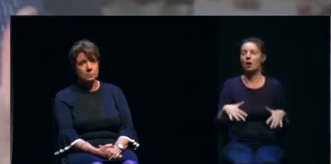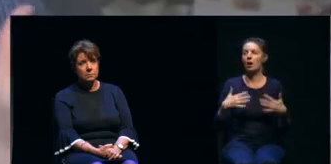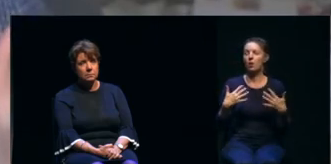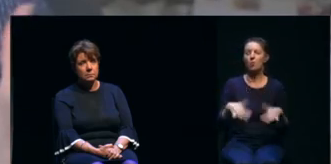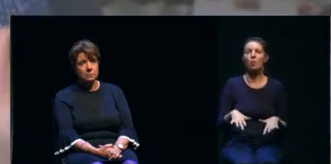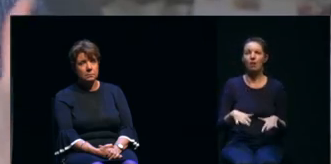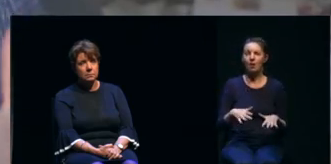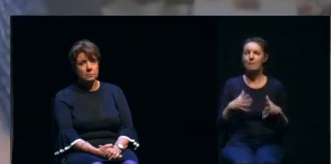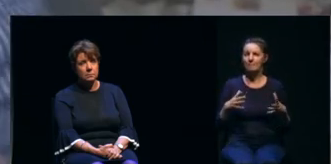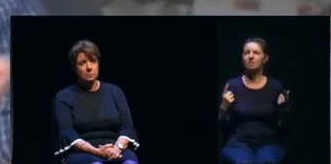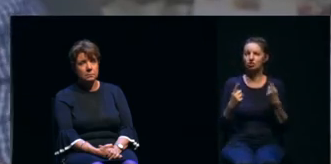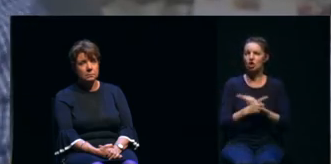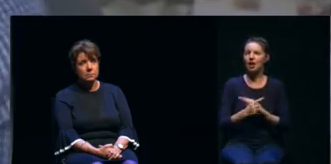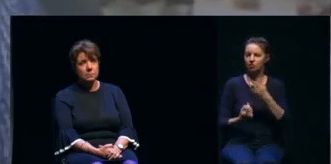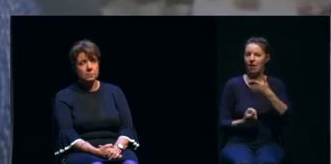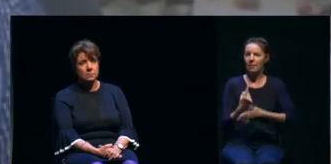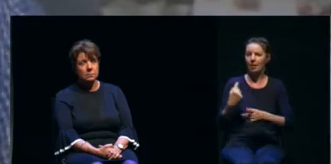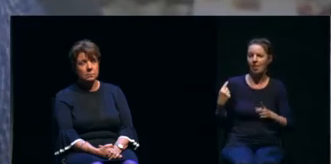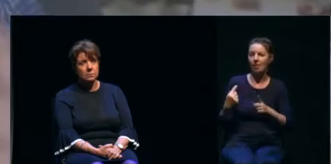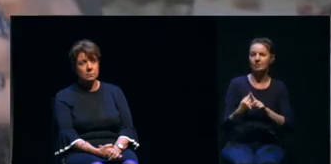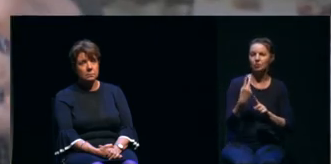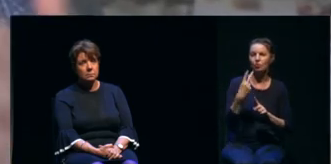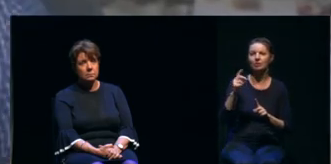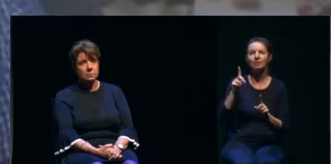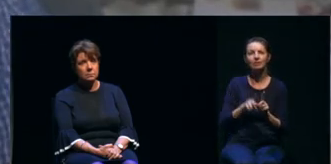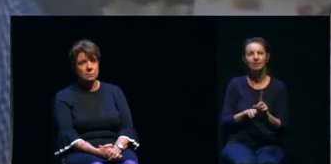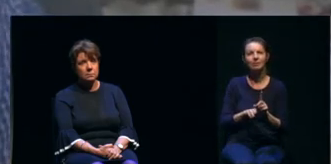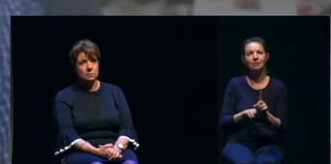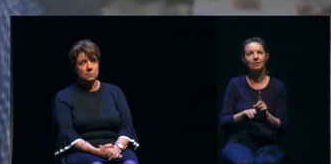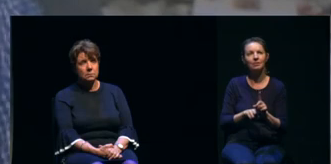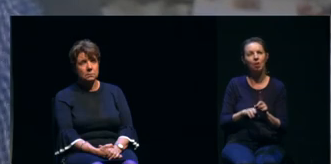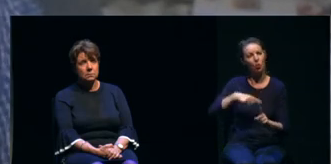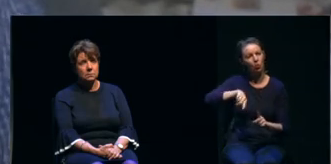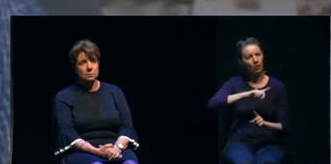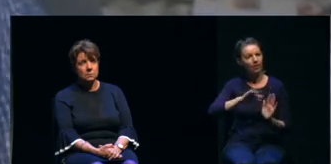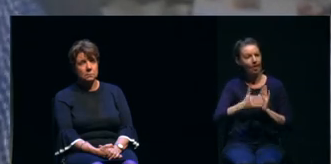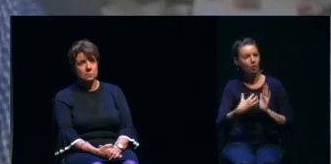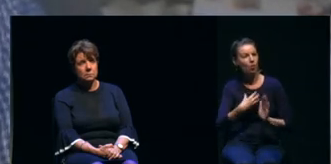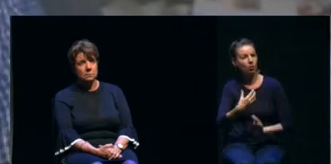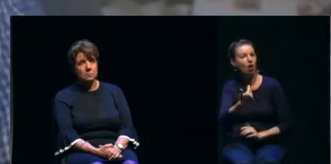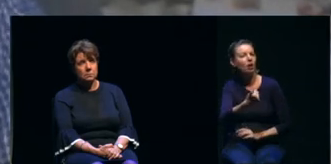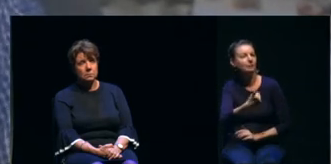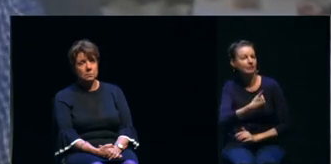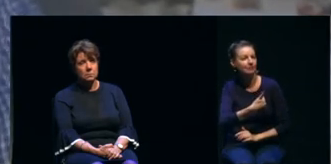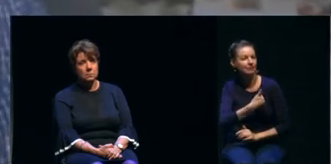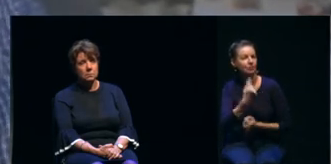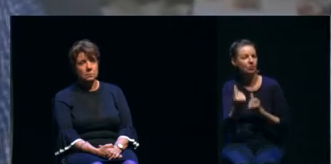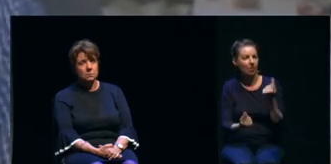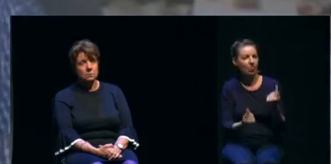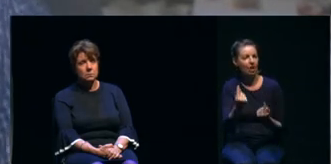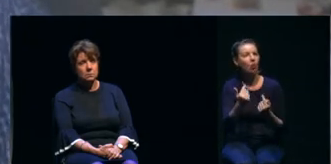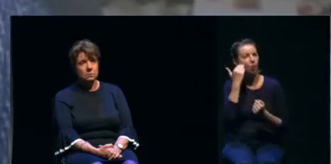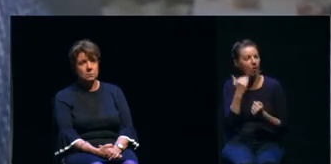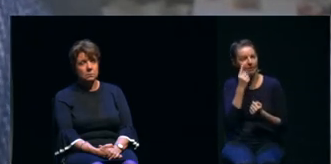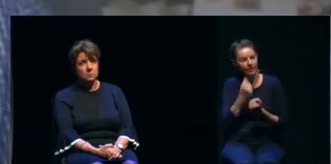okay, that's the big change that's happened in the last 10 or 20 years. You know, we are kinder to women now. Women can support each other. We talk to